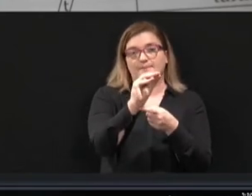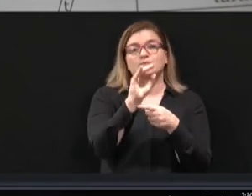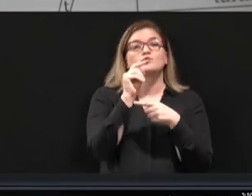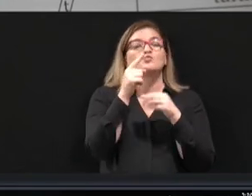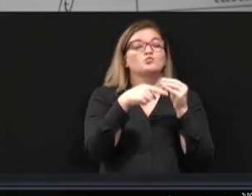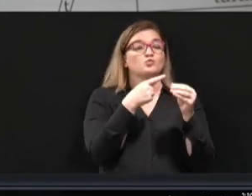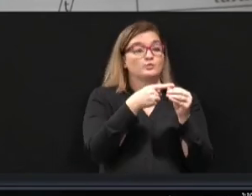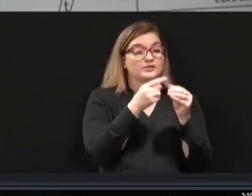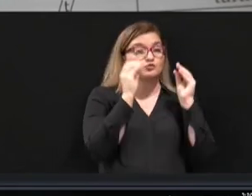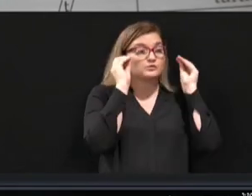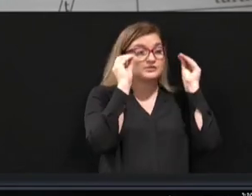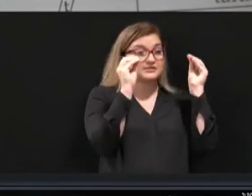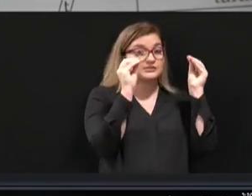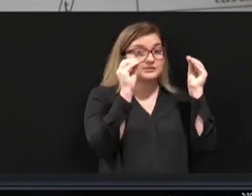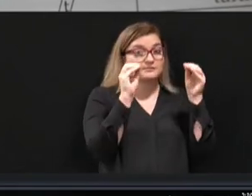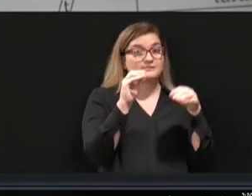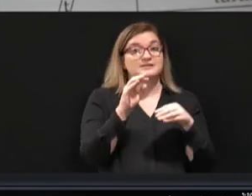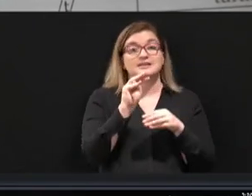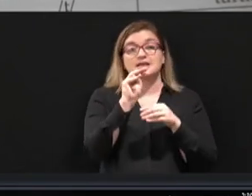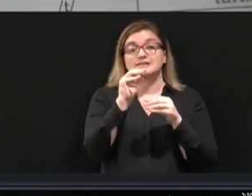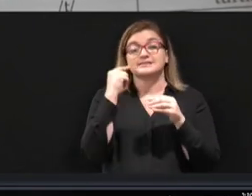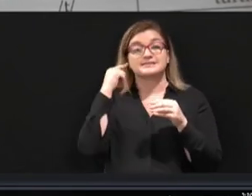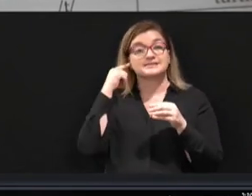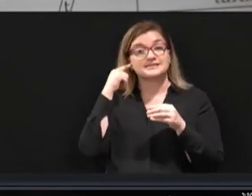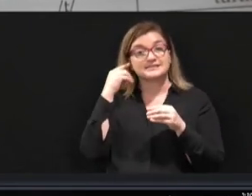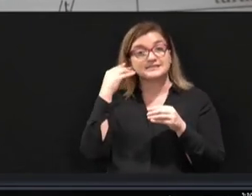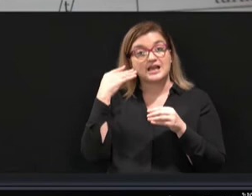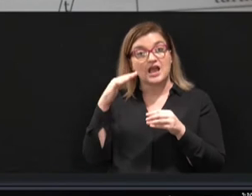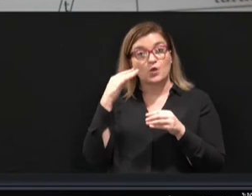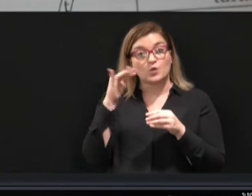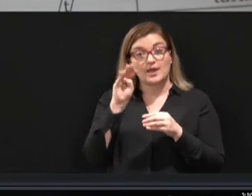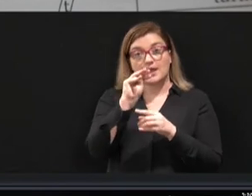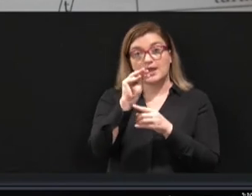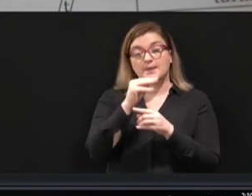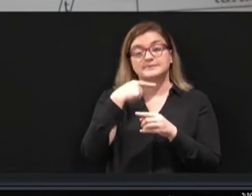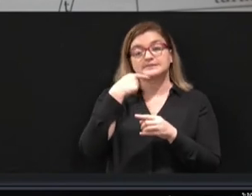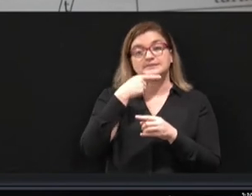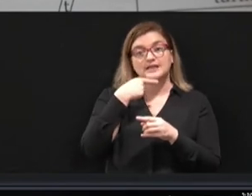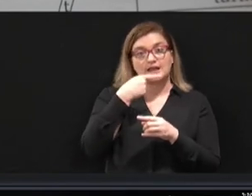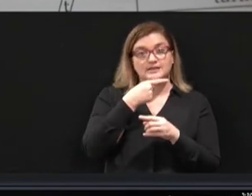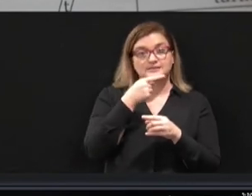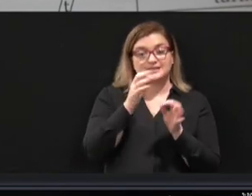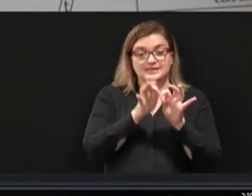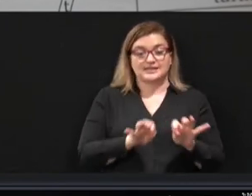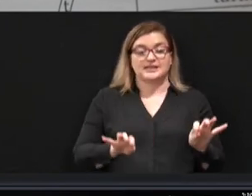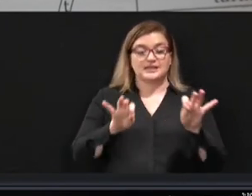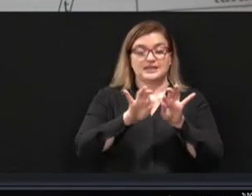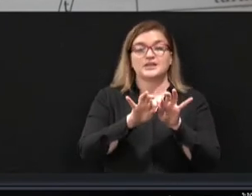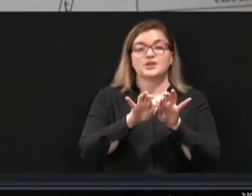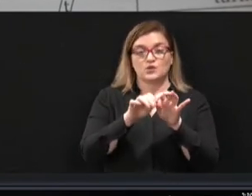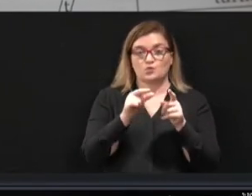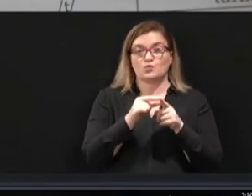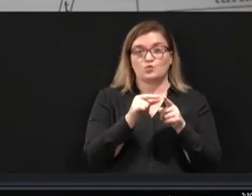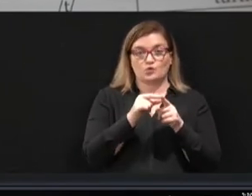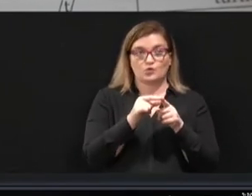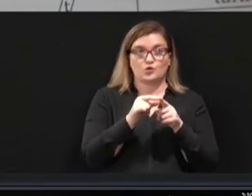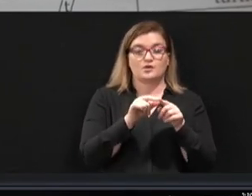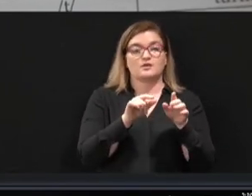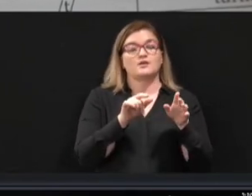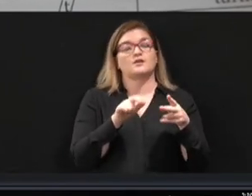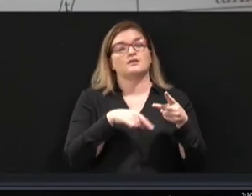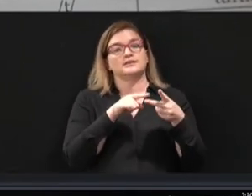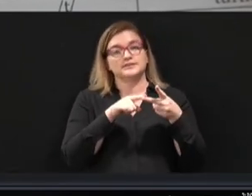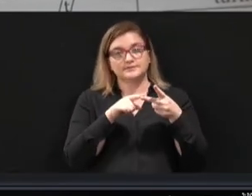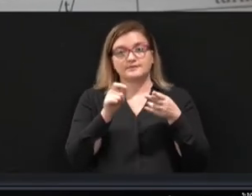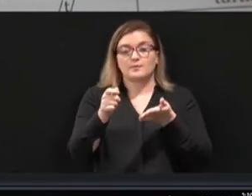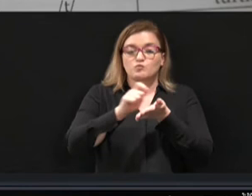them the sound that M says and the keyword for M, and having them write it and put it on textured paper